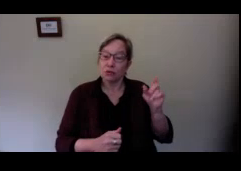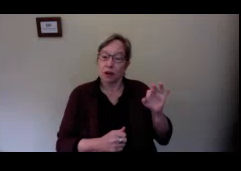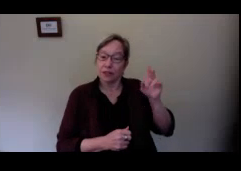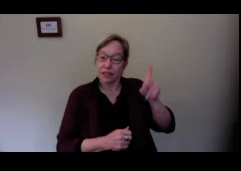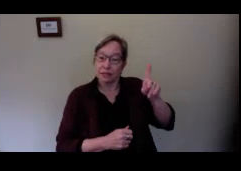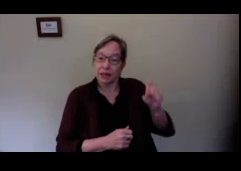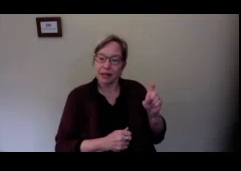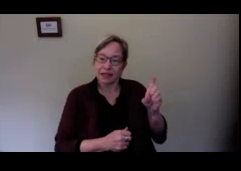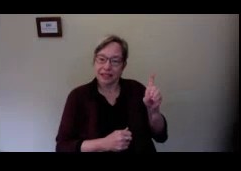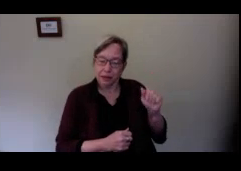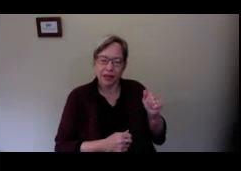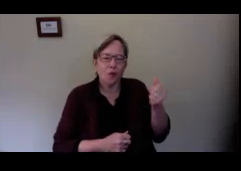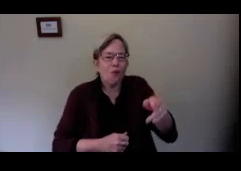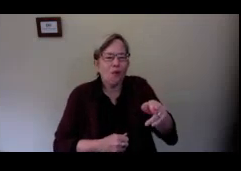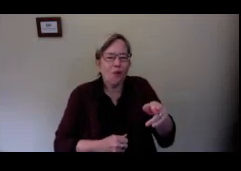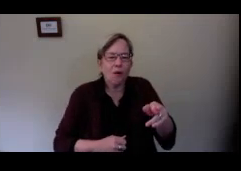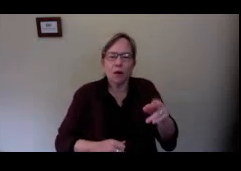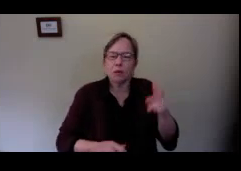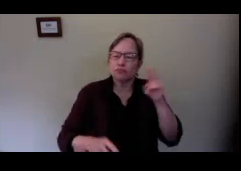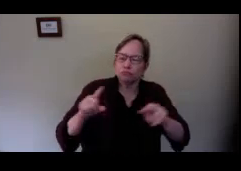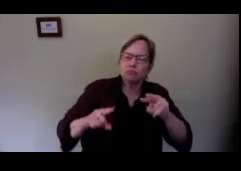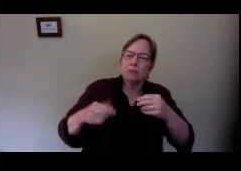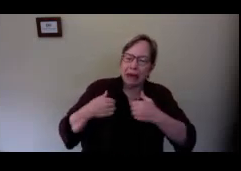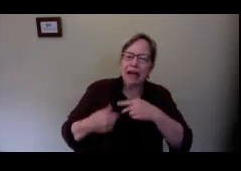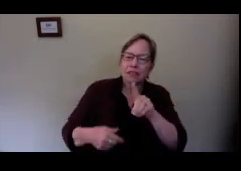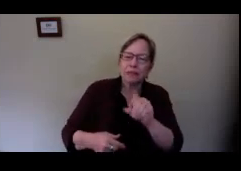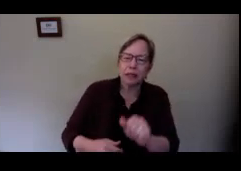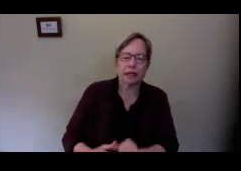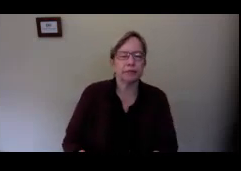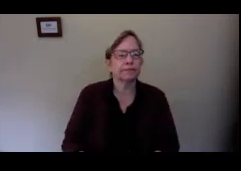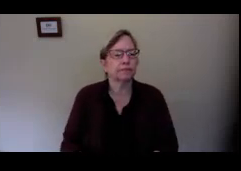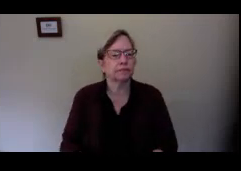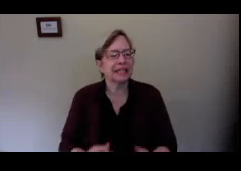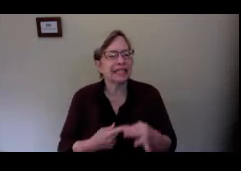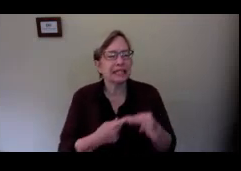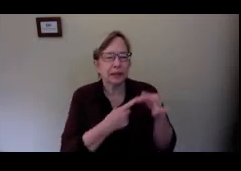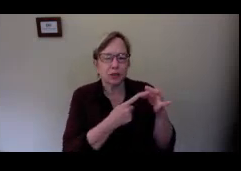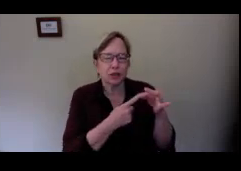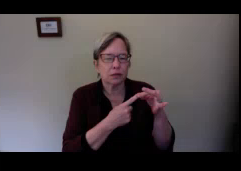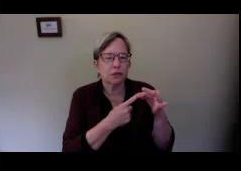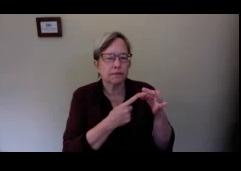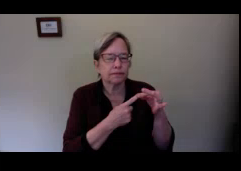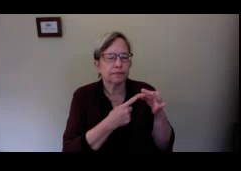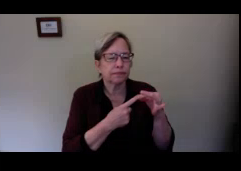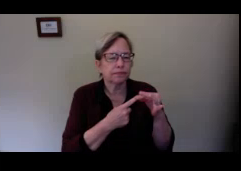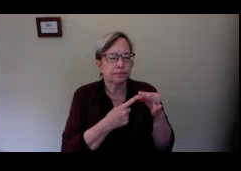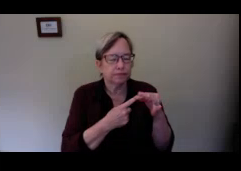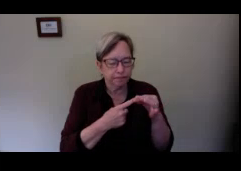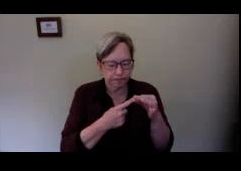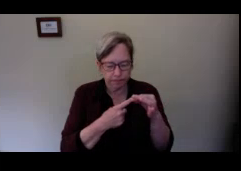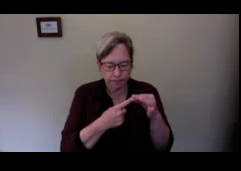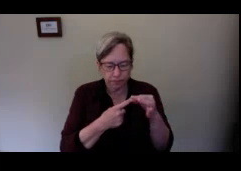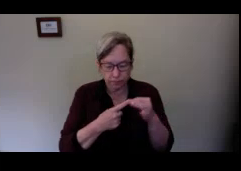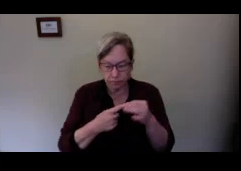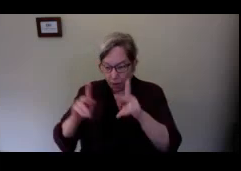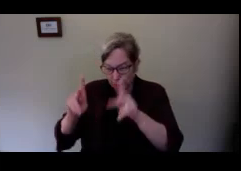are regarded as having a disability. Exemptions. There are some exceptions, and that would be an